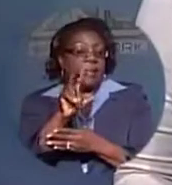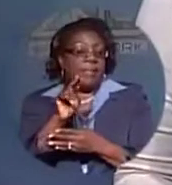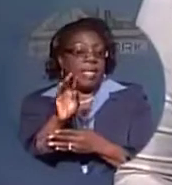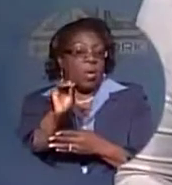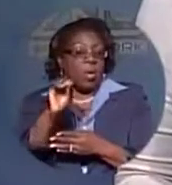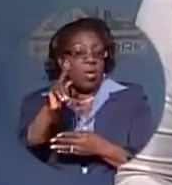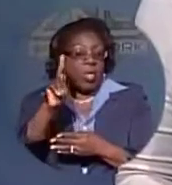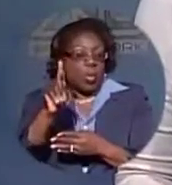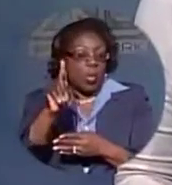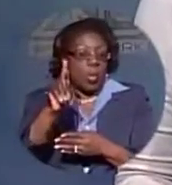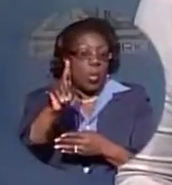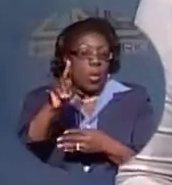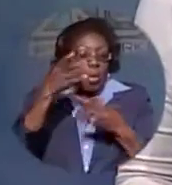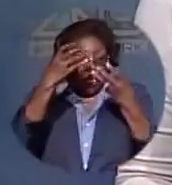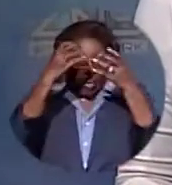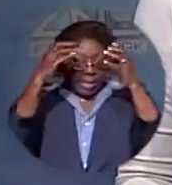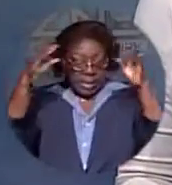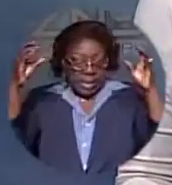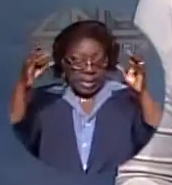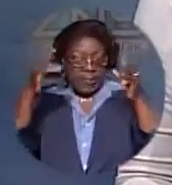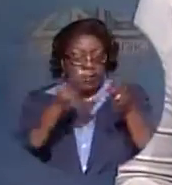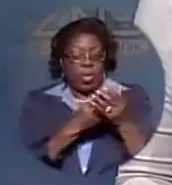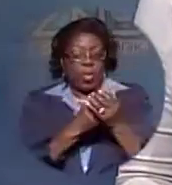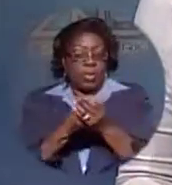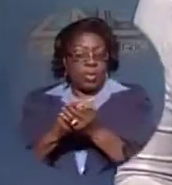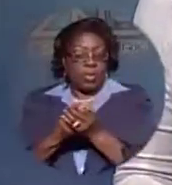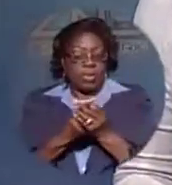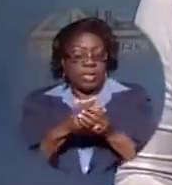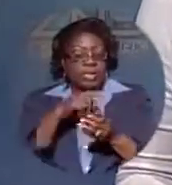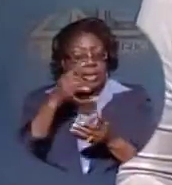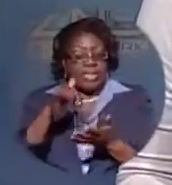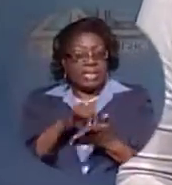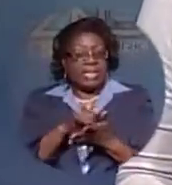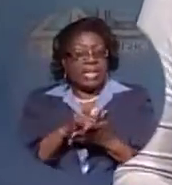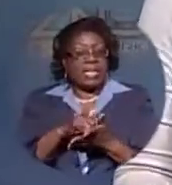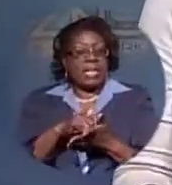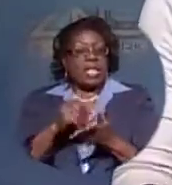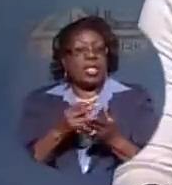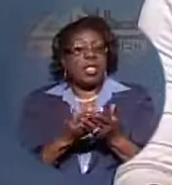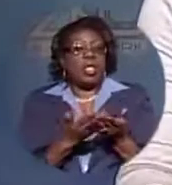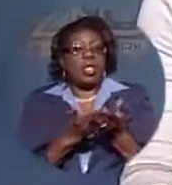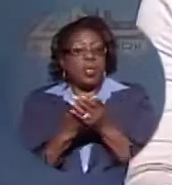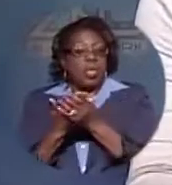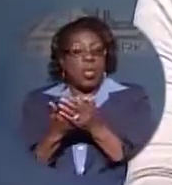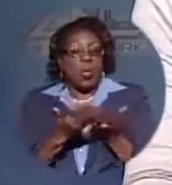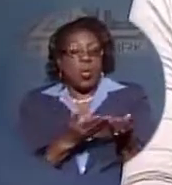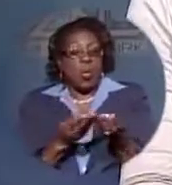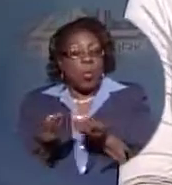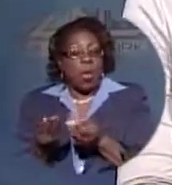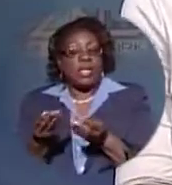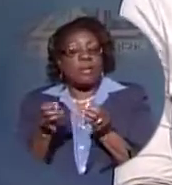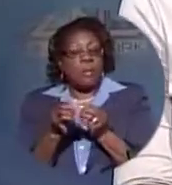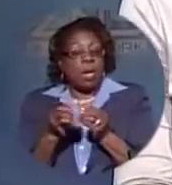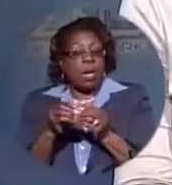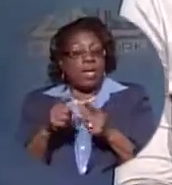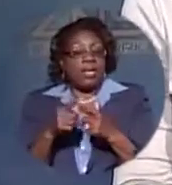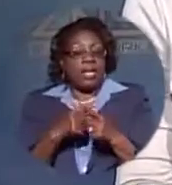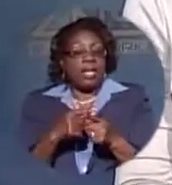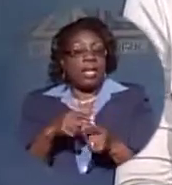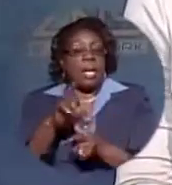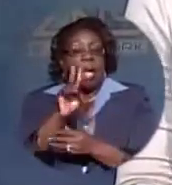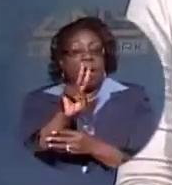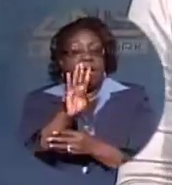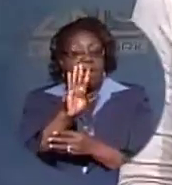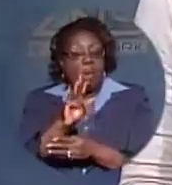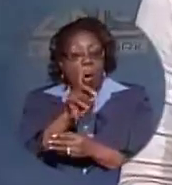President Bernard Evans said the union wants much more than a 4% increase. During the last contract in 2009,